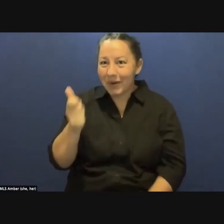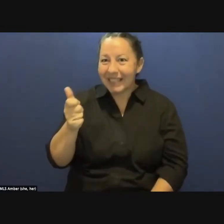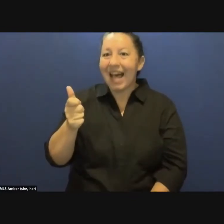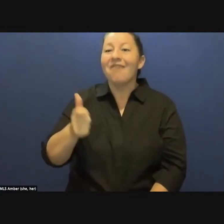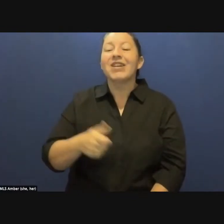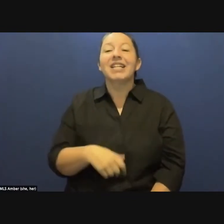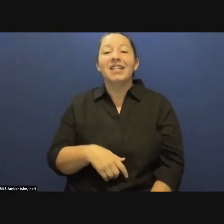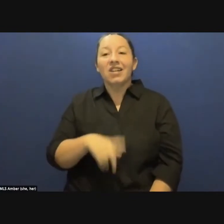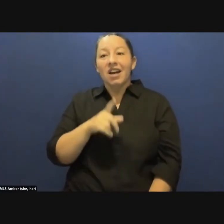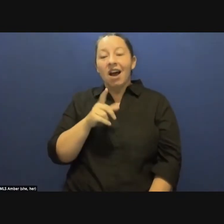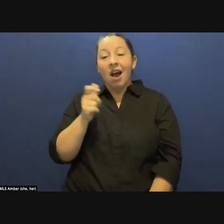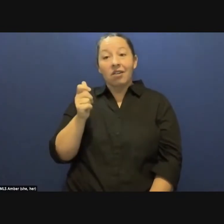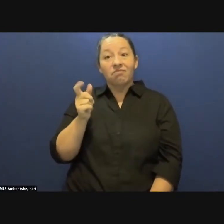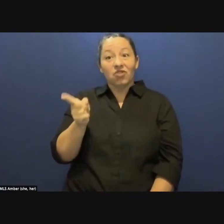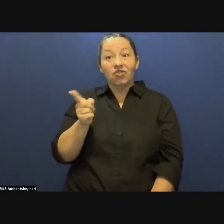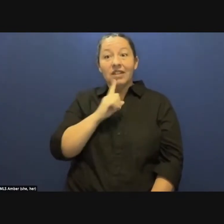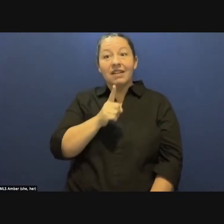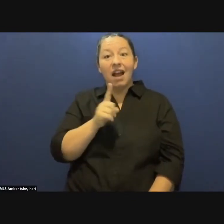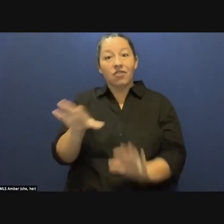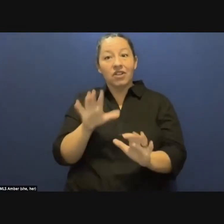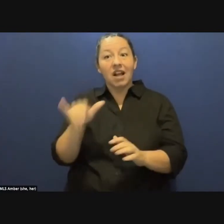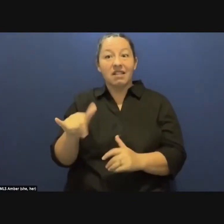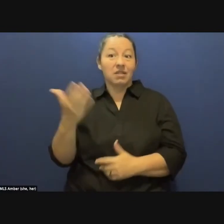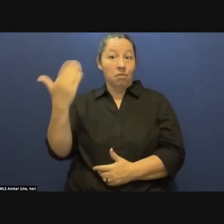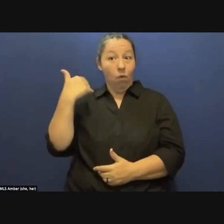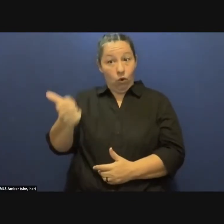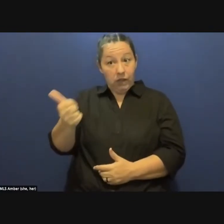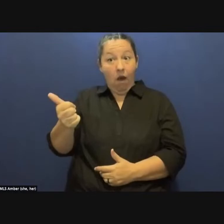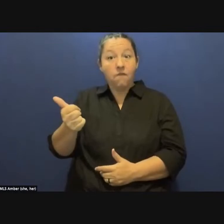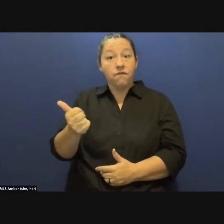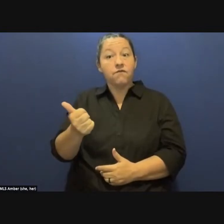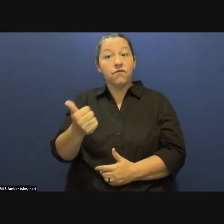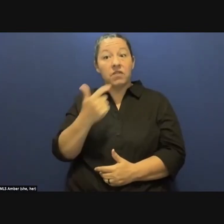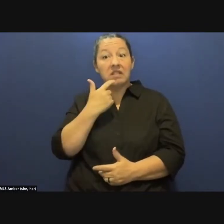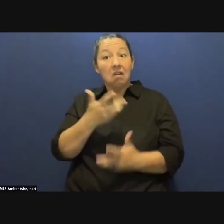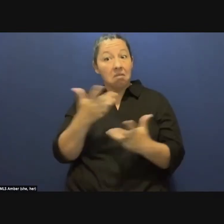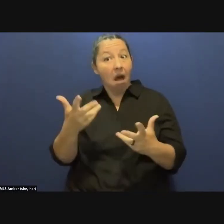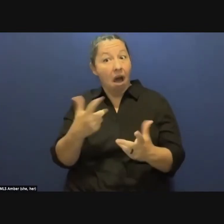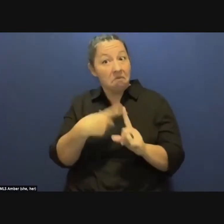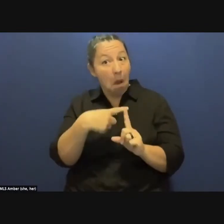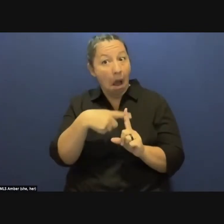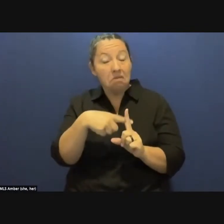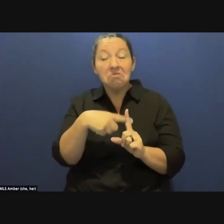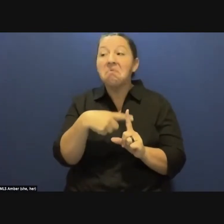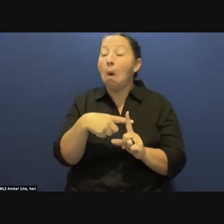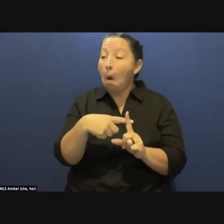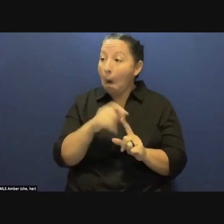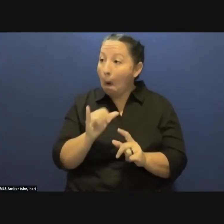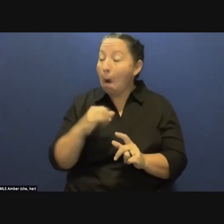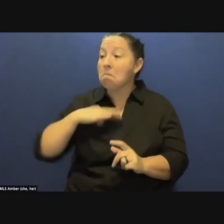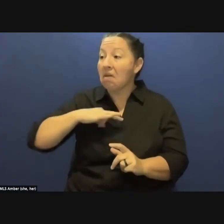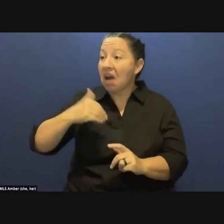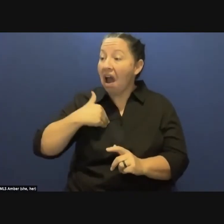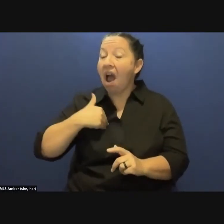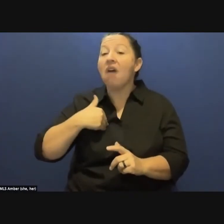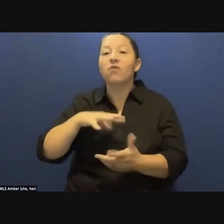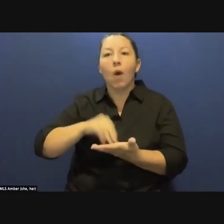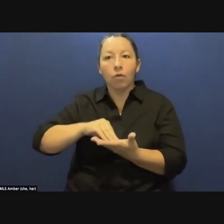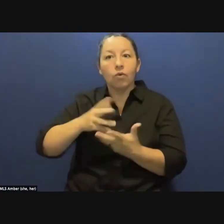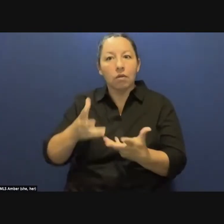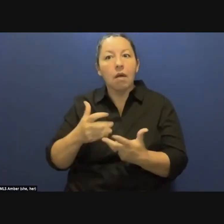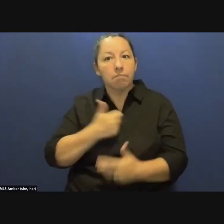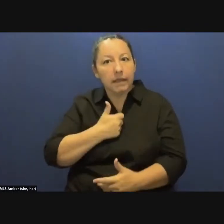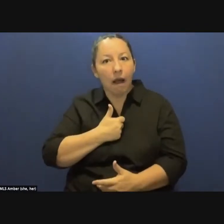this before, spoke highly of it, and I have learned it myself. And it's a very easy